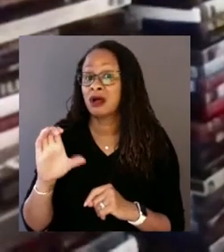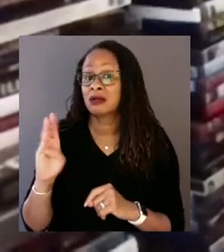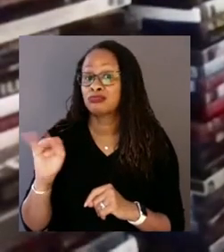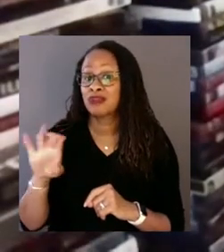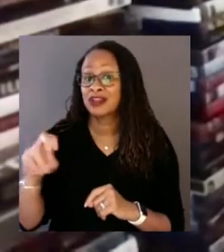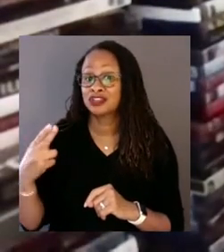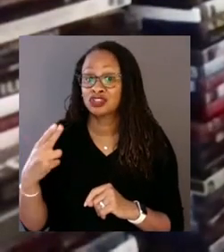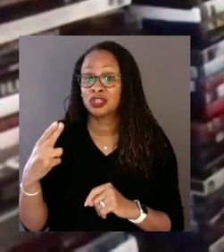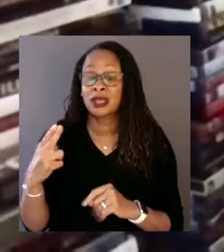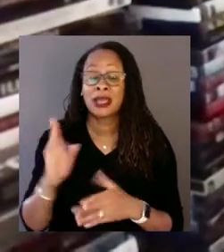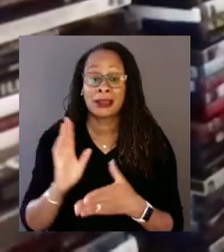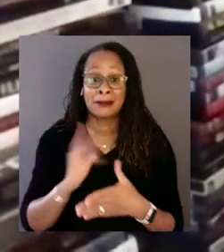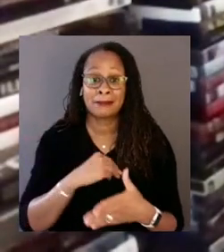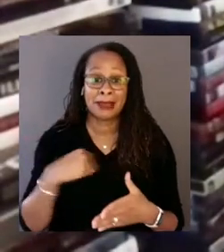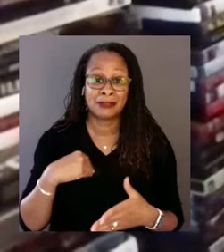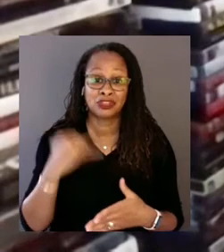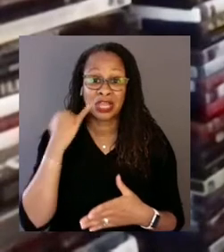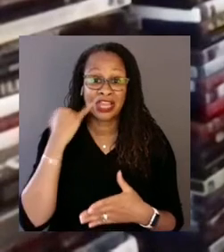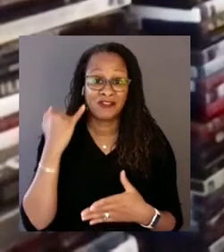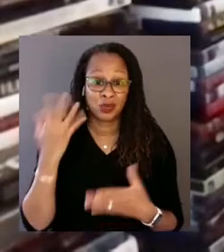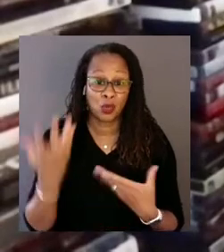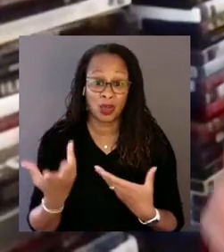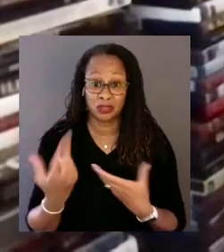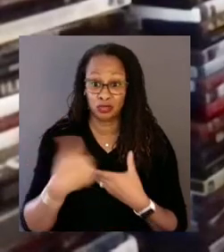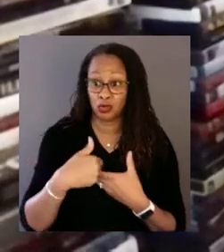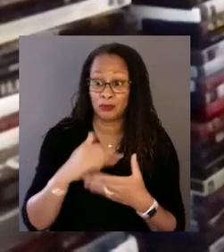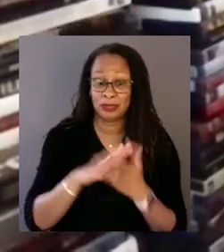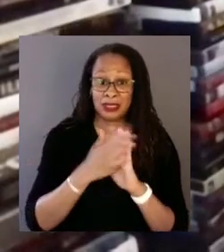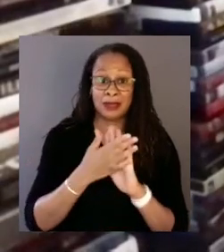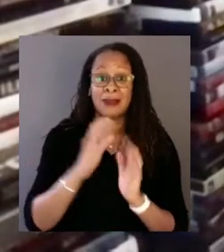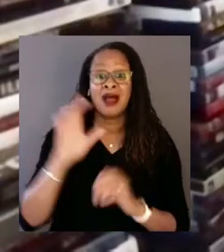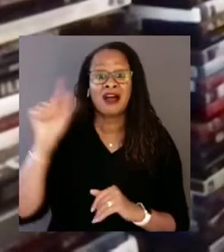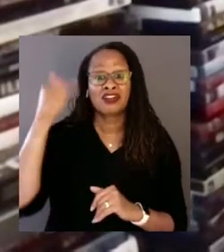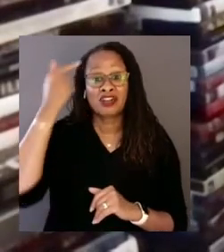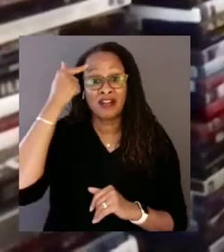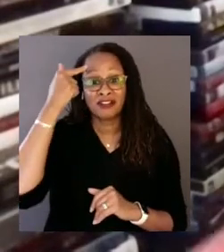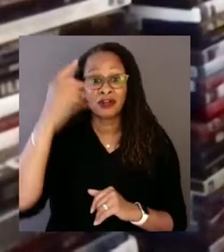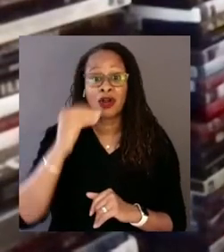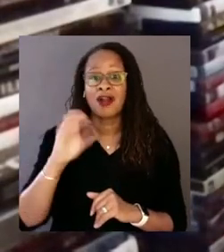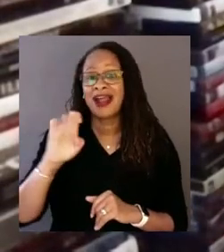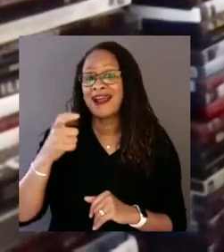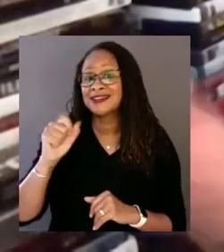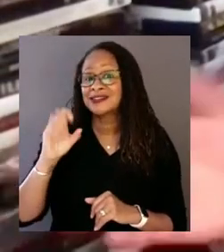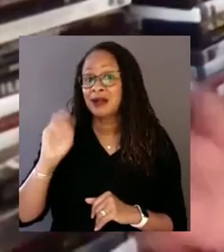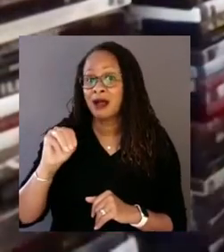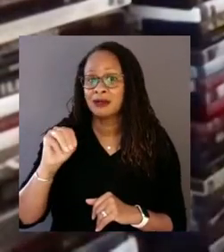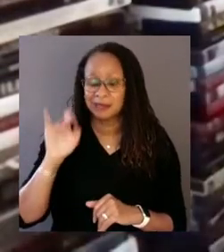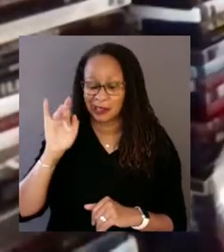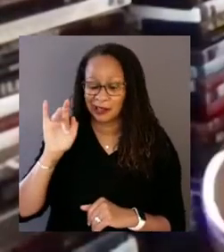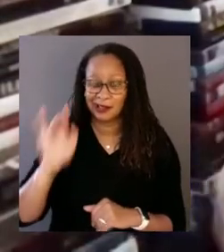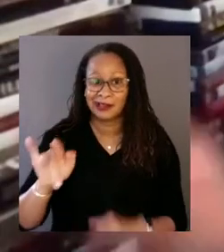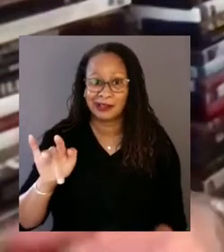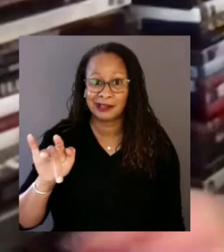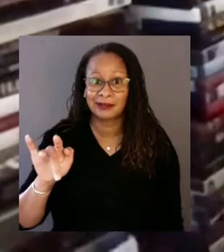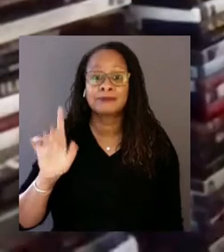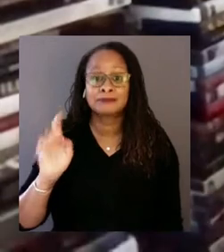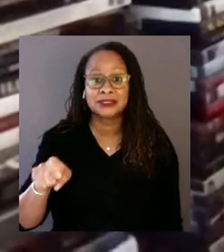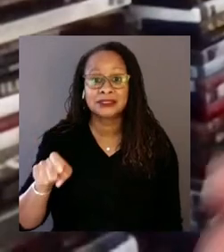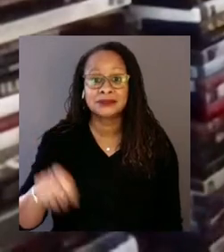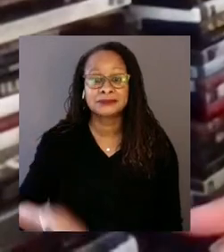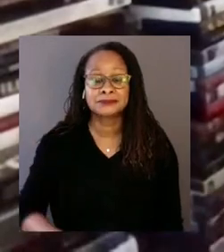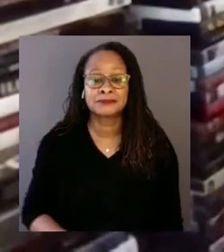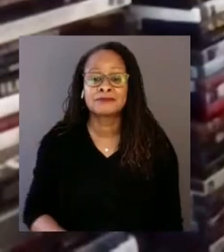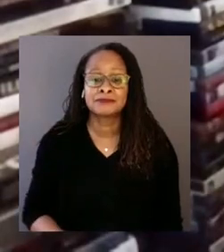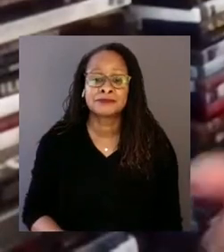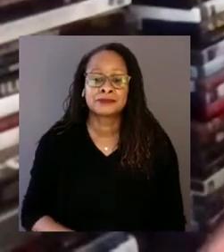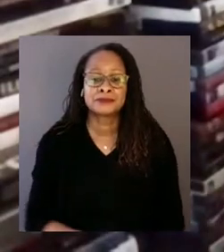in to be governor or part of XCOM, press here. So if you want to be considered, you opt in. And